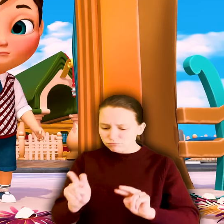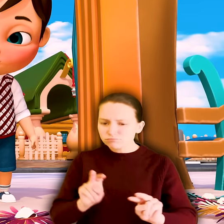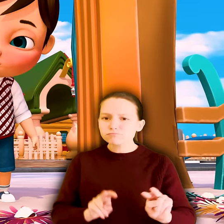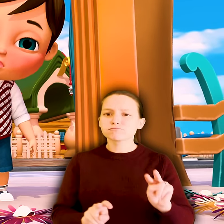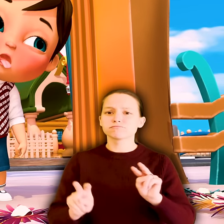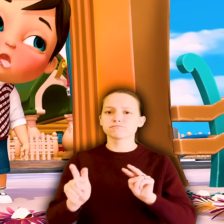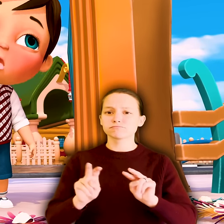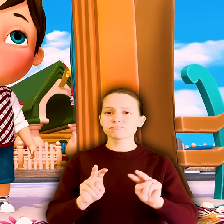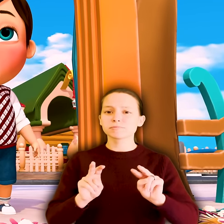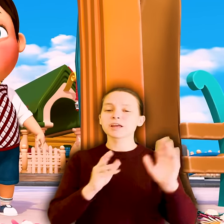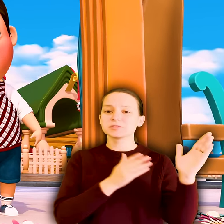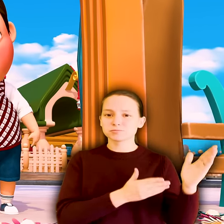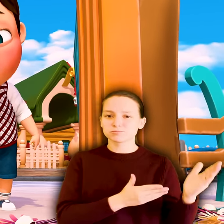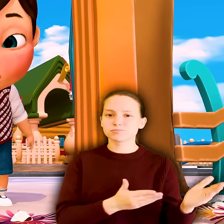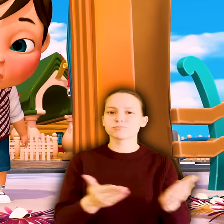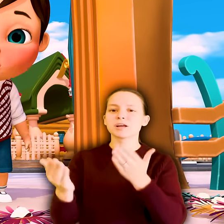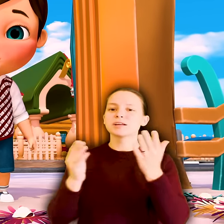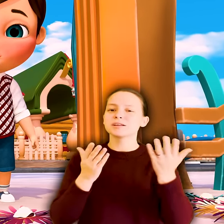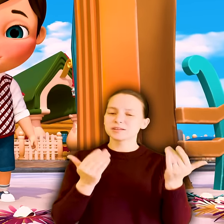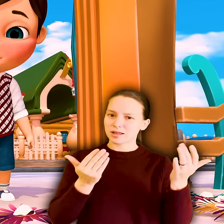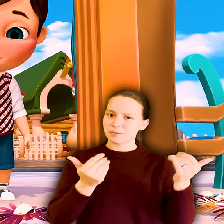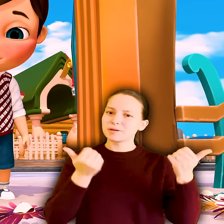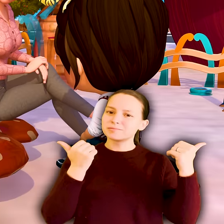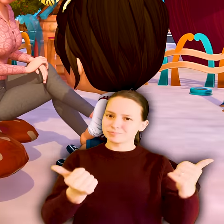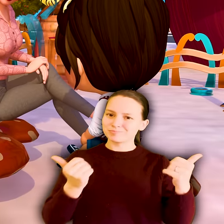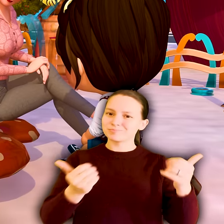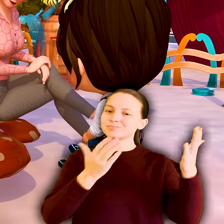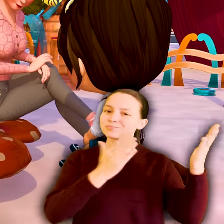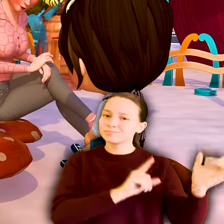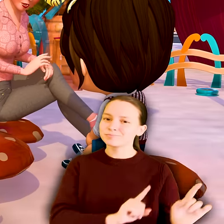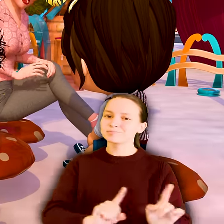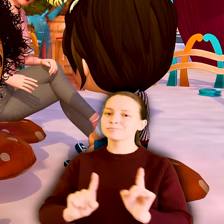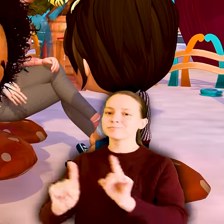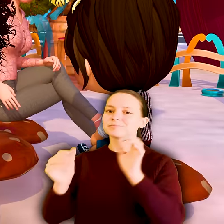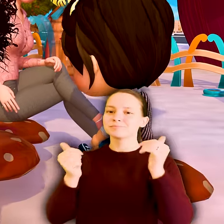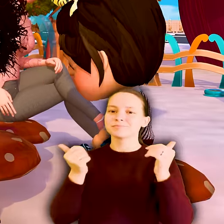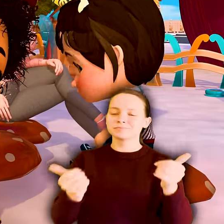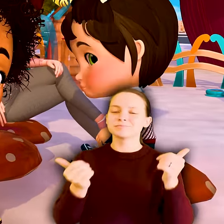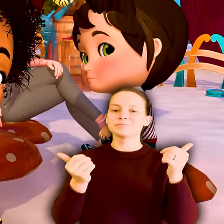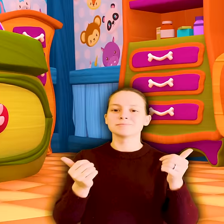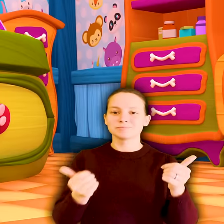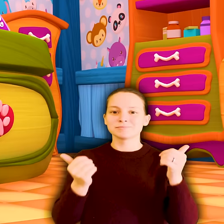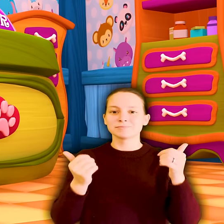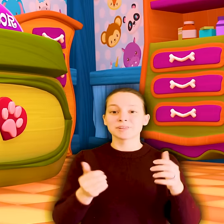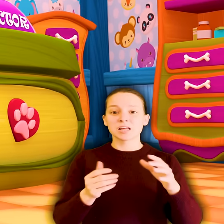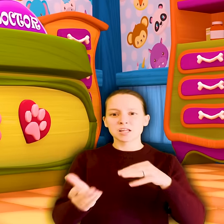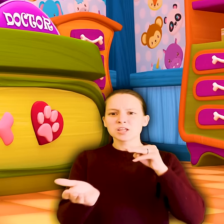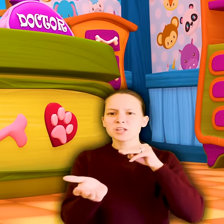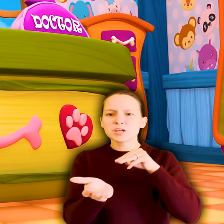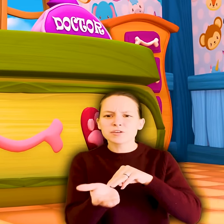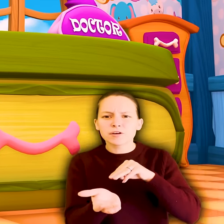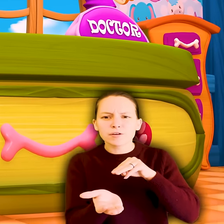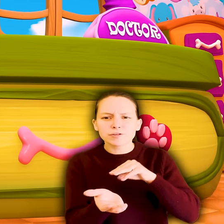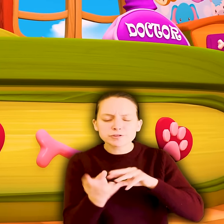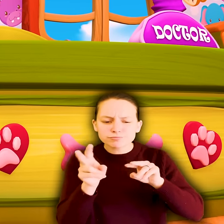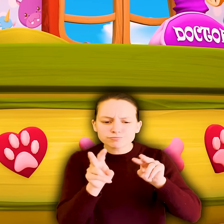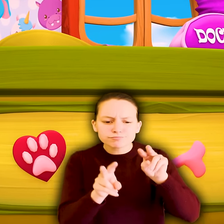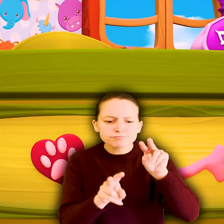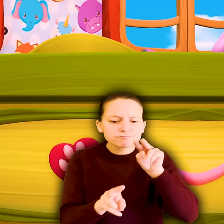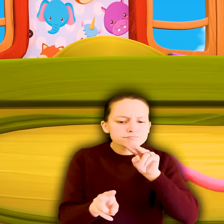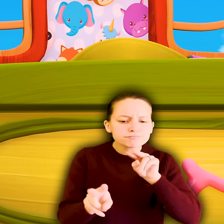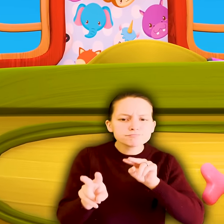something out so let's go now so let's go now the doctor is